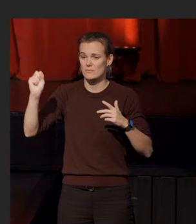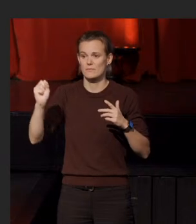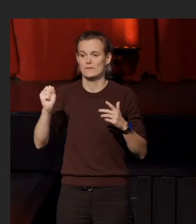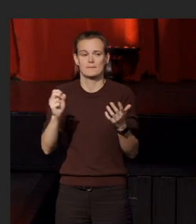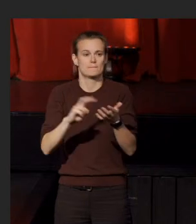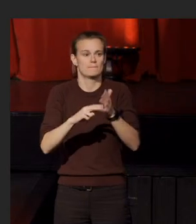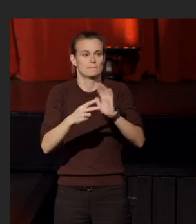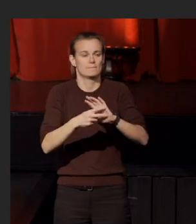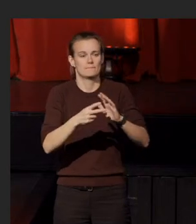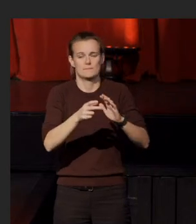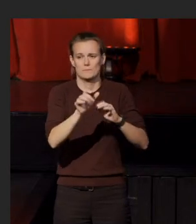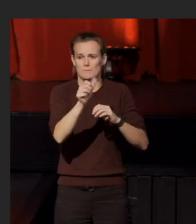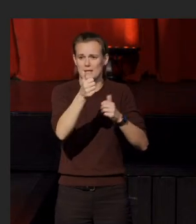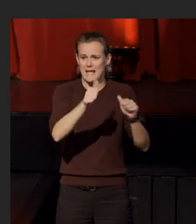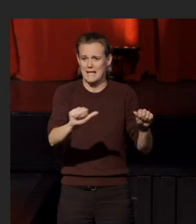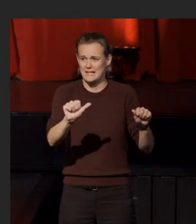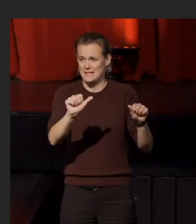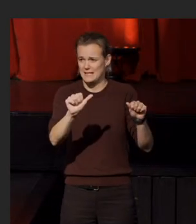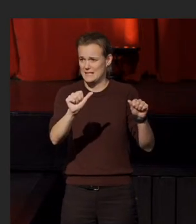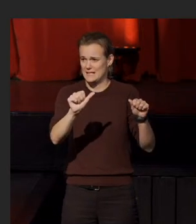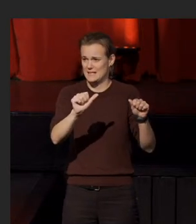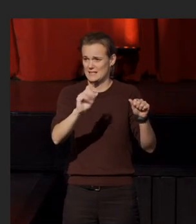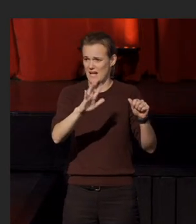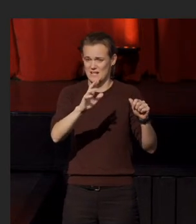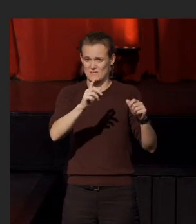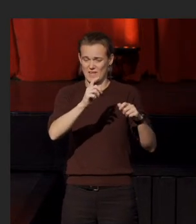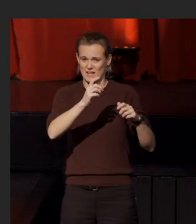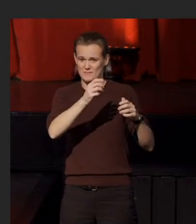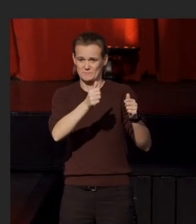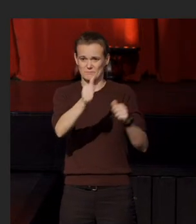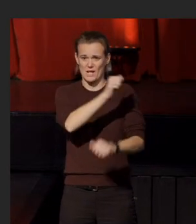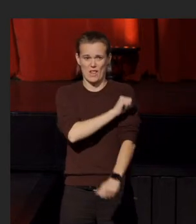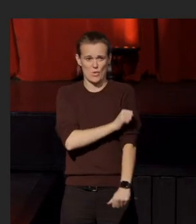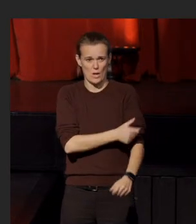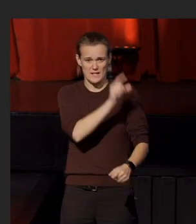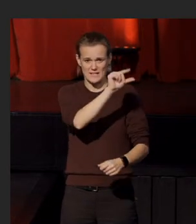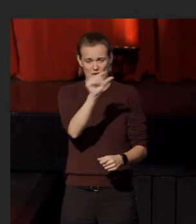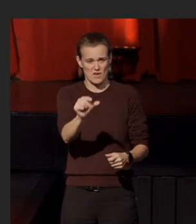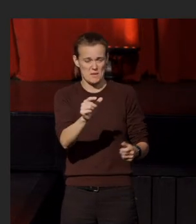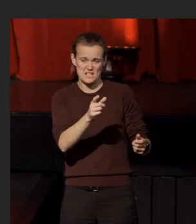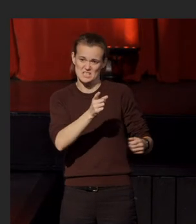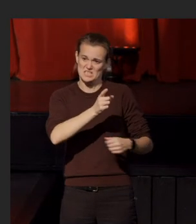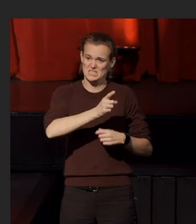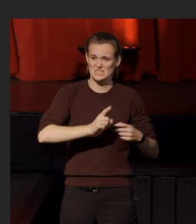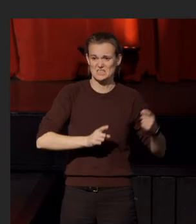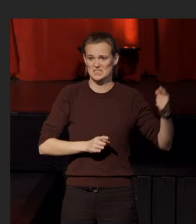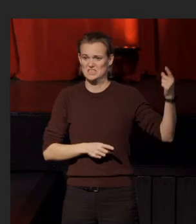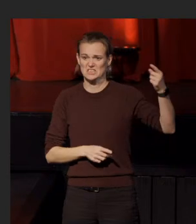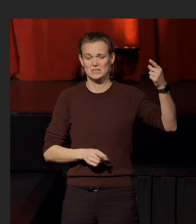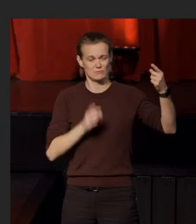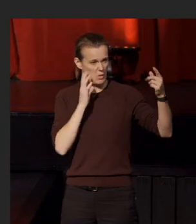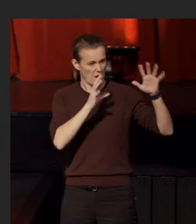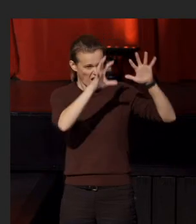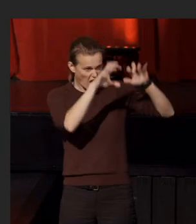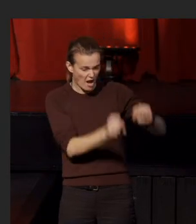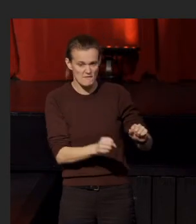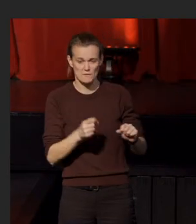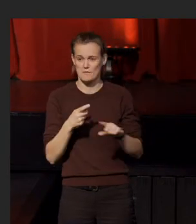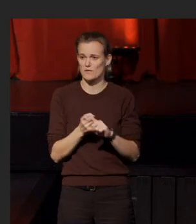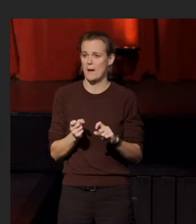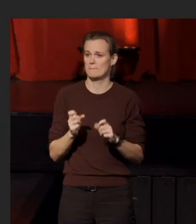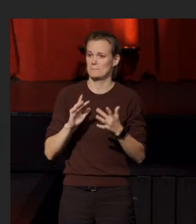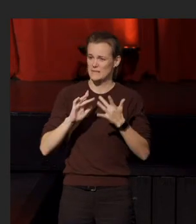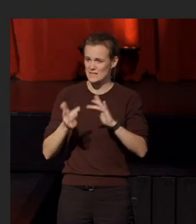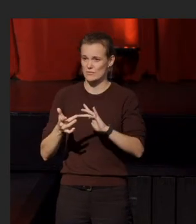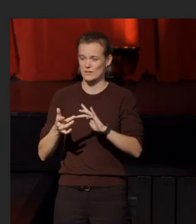dissolution of practices like authoritarianism. And, you know, this was happening at the end of the Cold War. Evidence